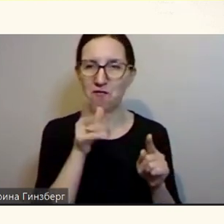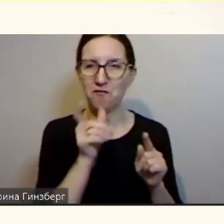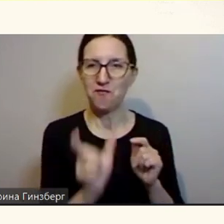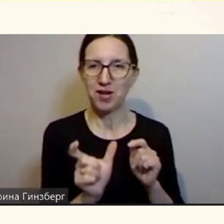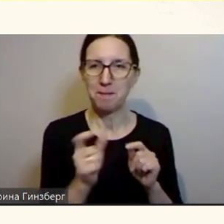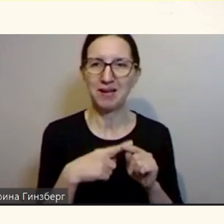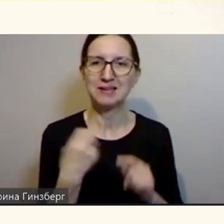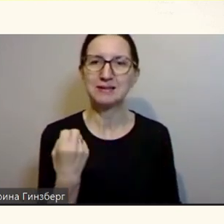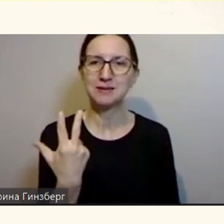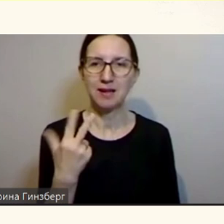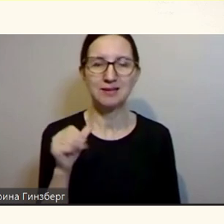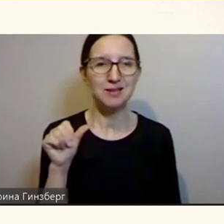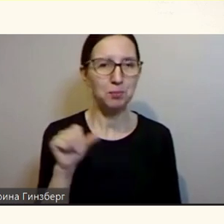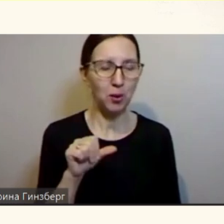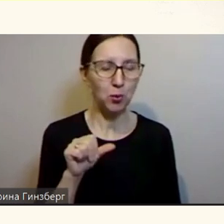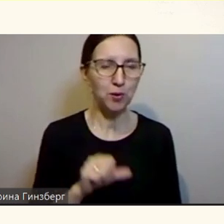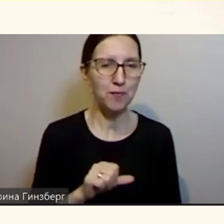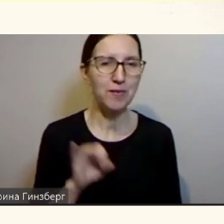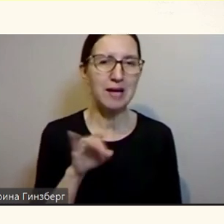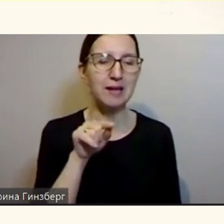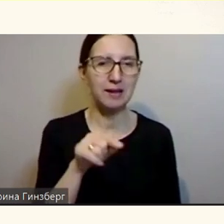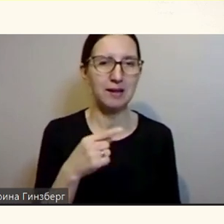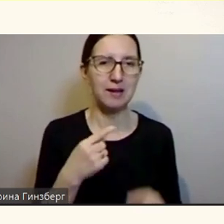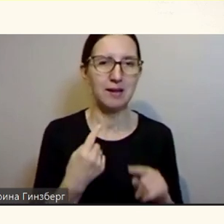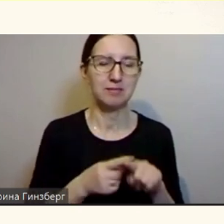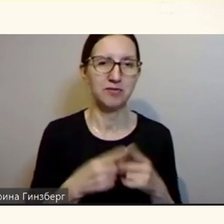it's there on a permanent basis.